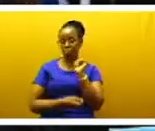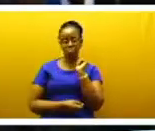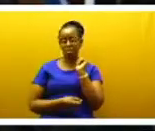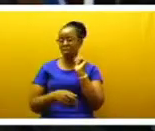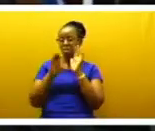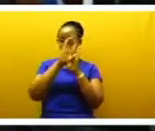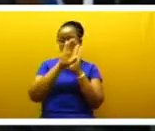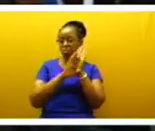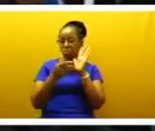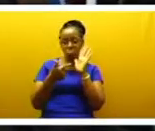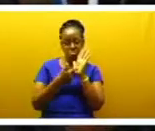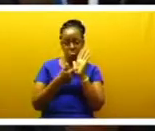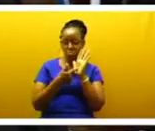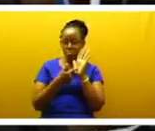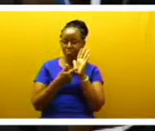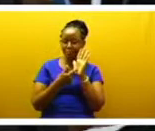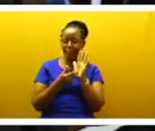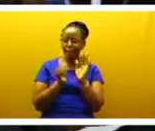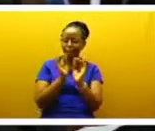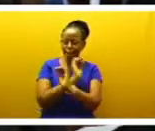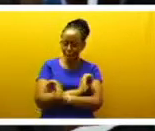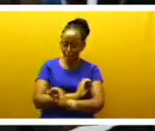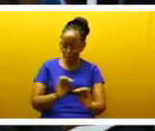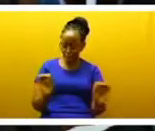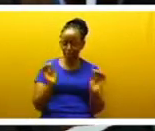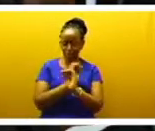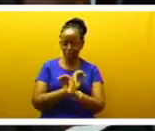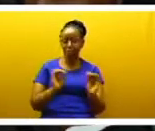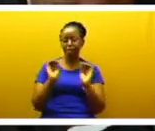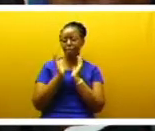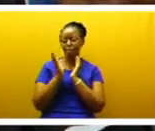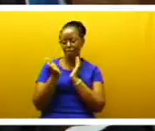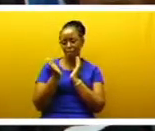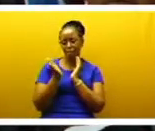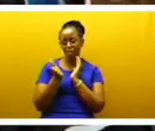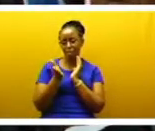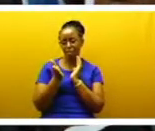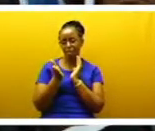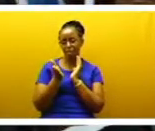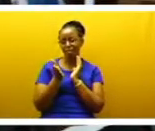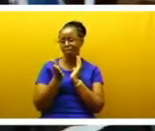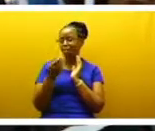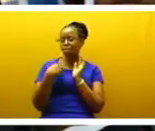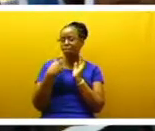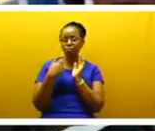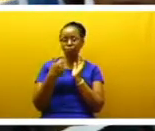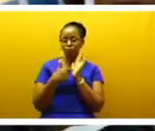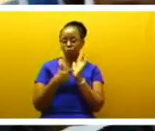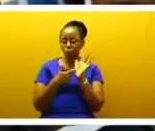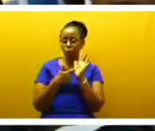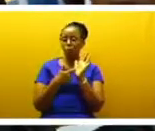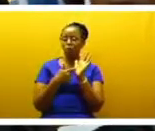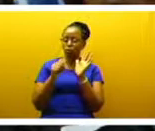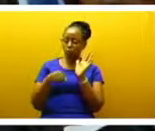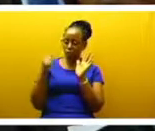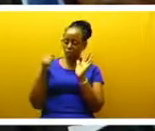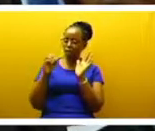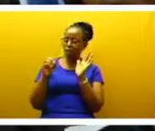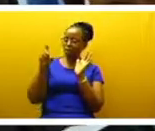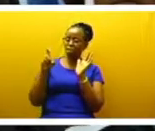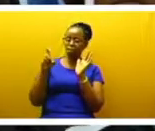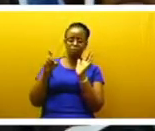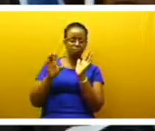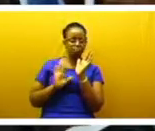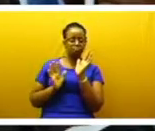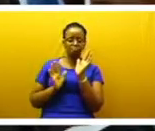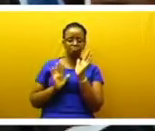the Constitution for the, even if that were the intention, there